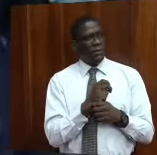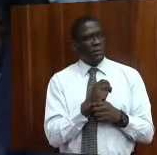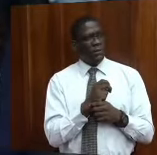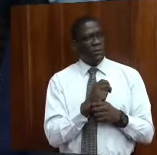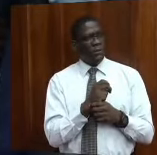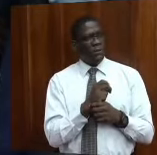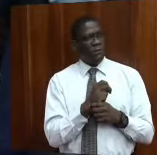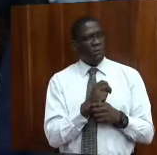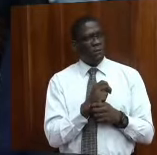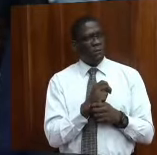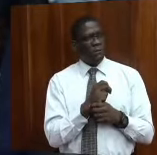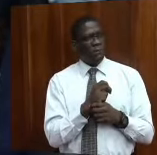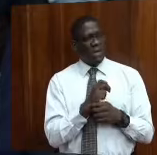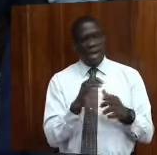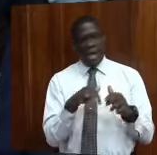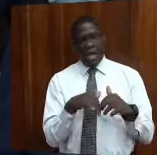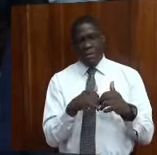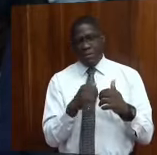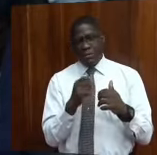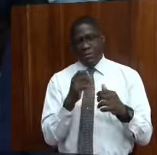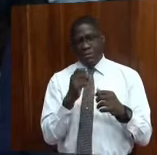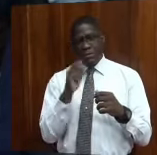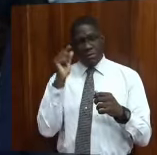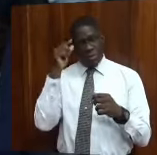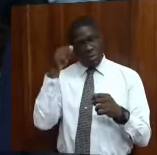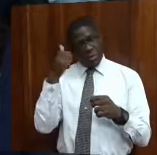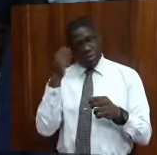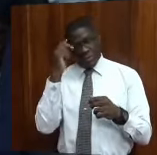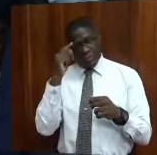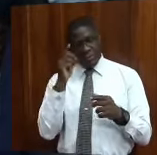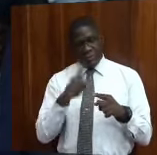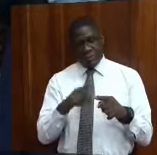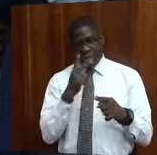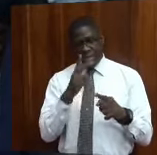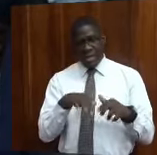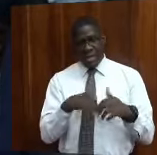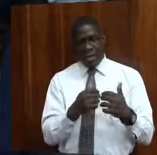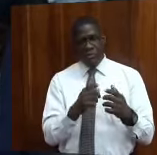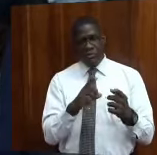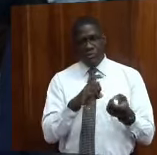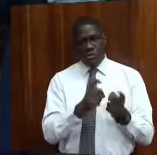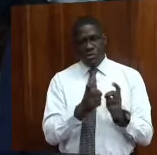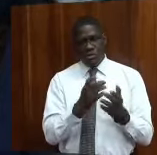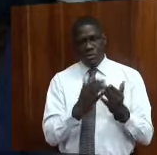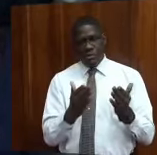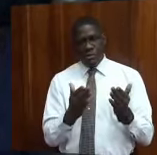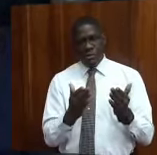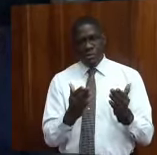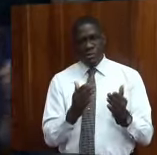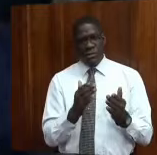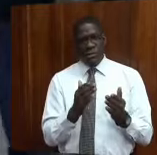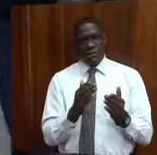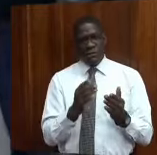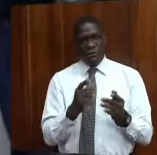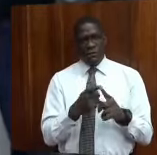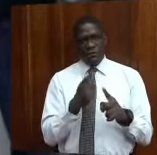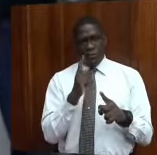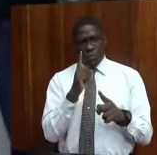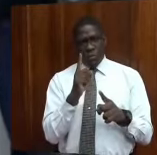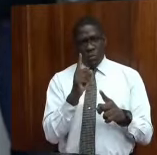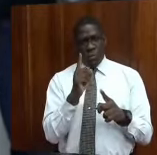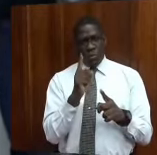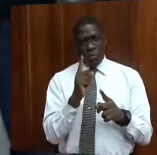colonial era. It was the St. Lucia Labour Party which gave birth to a new economy based on tourism,